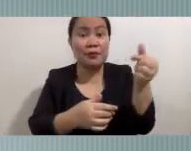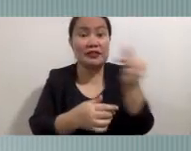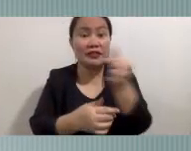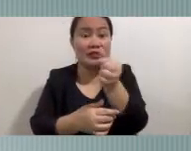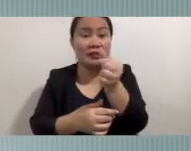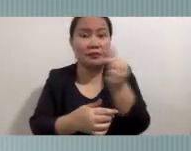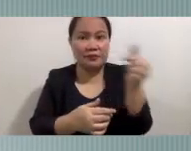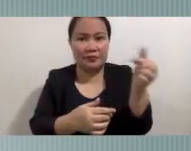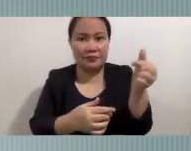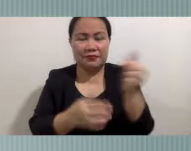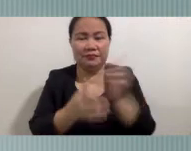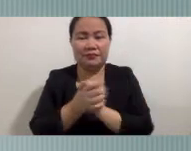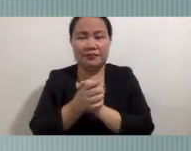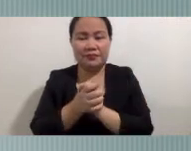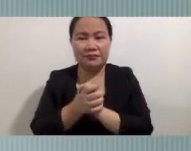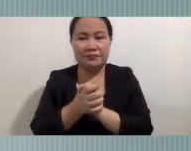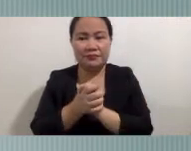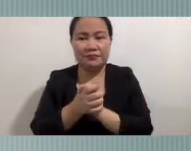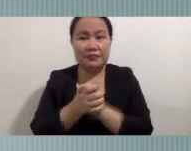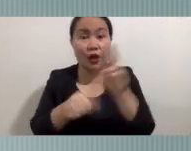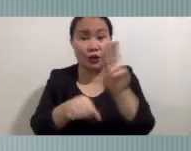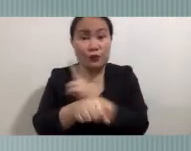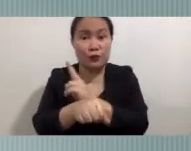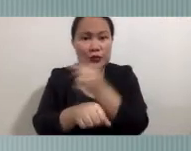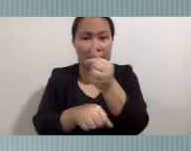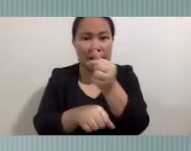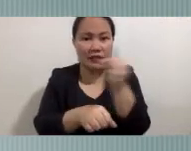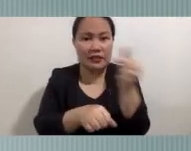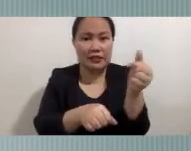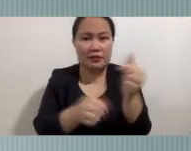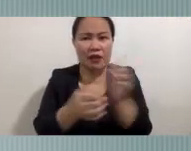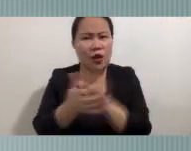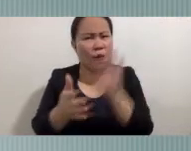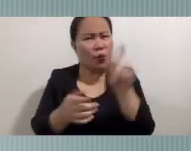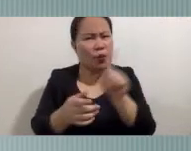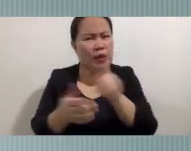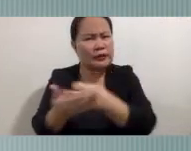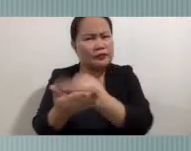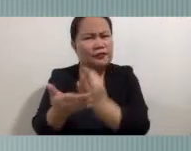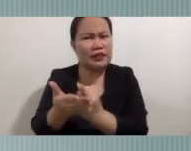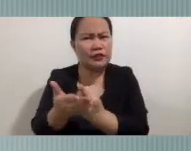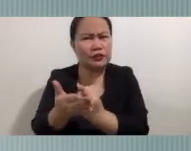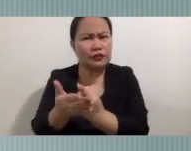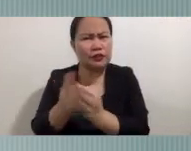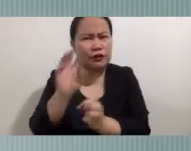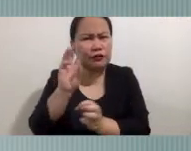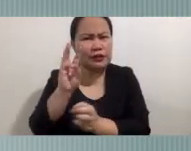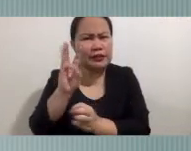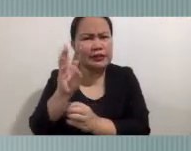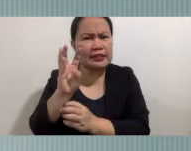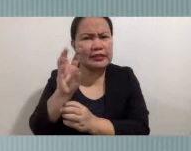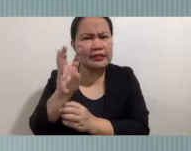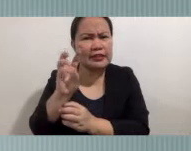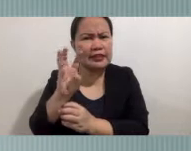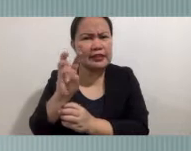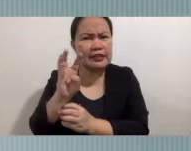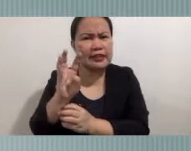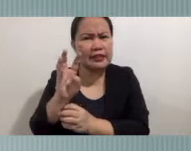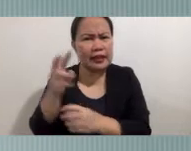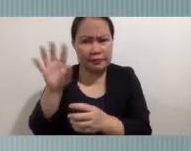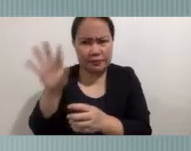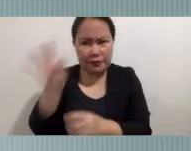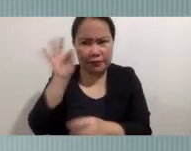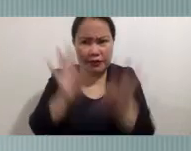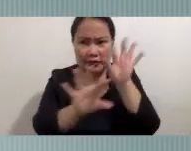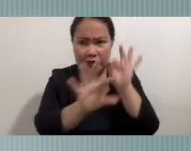ay ito. Alright, so we will have, what are the factors of 16? We have